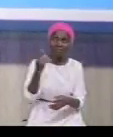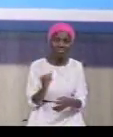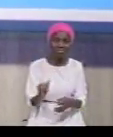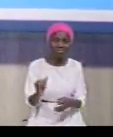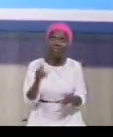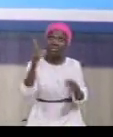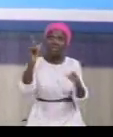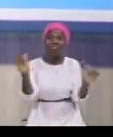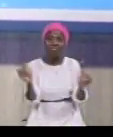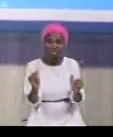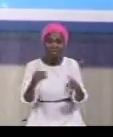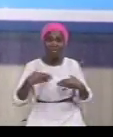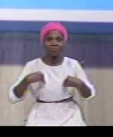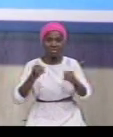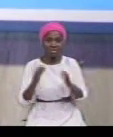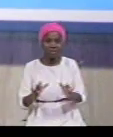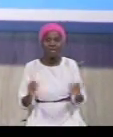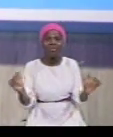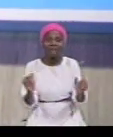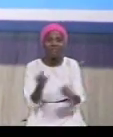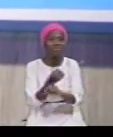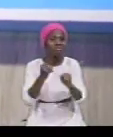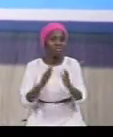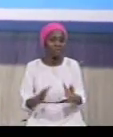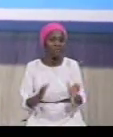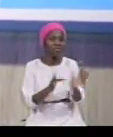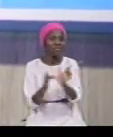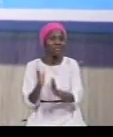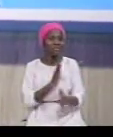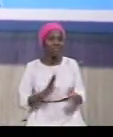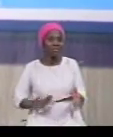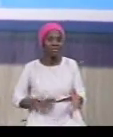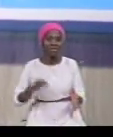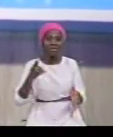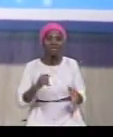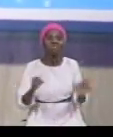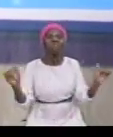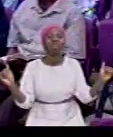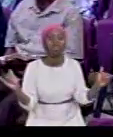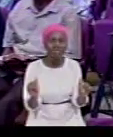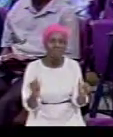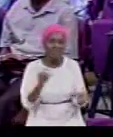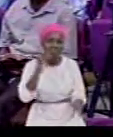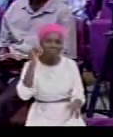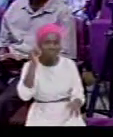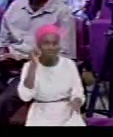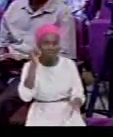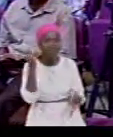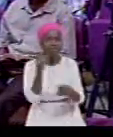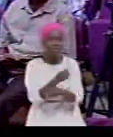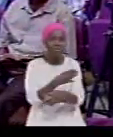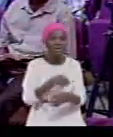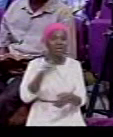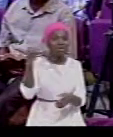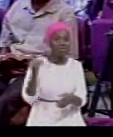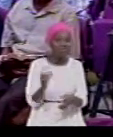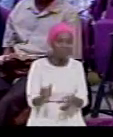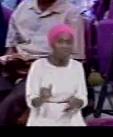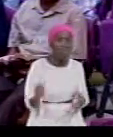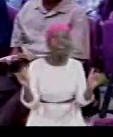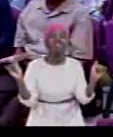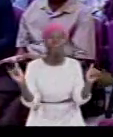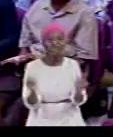healer. He's the same Savior, Jesus Christ, the same yesterday, today, and forever. He's the